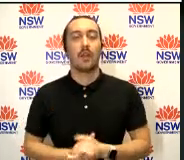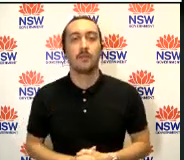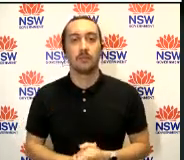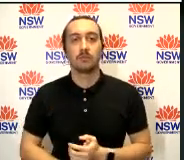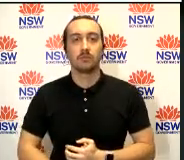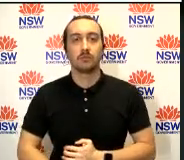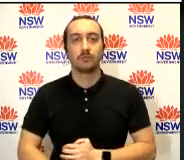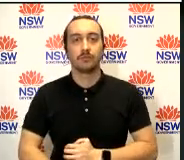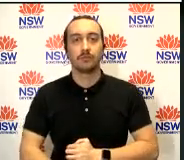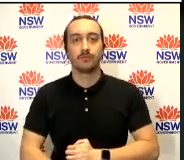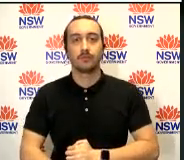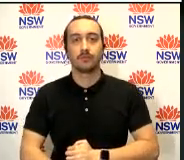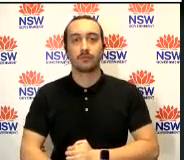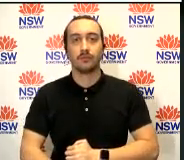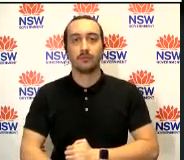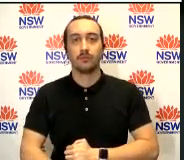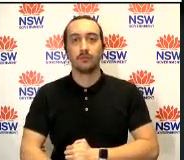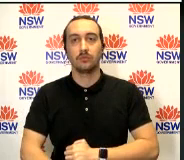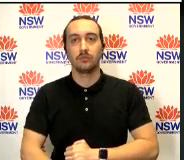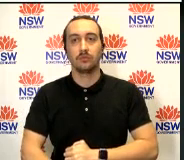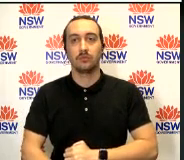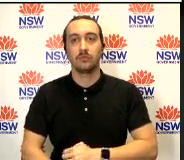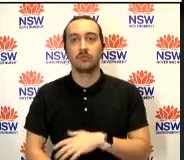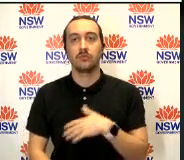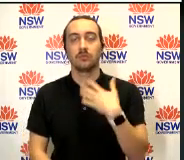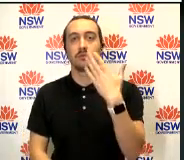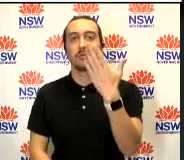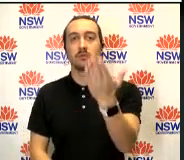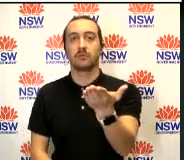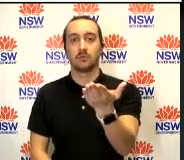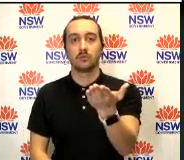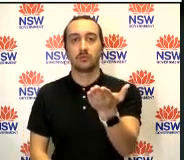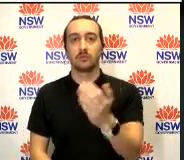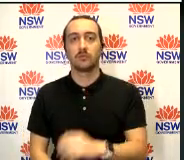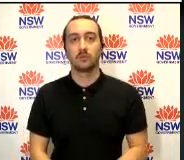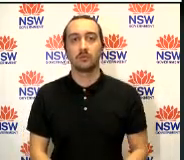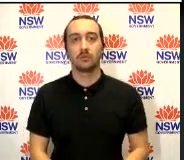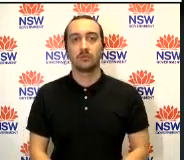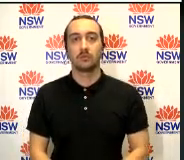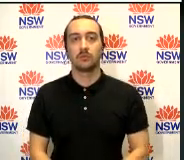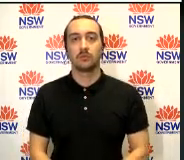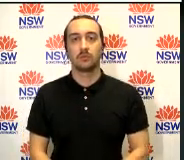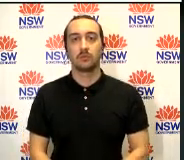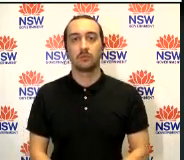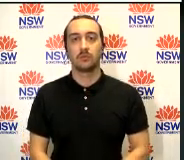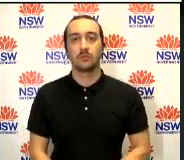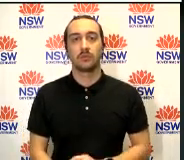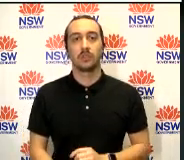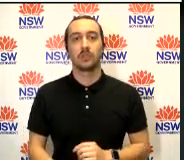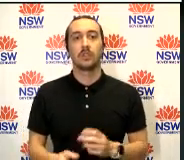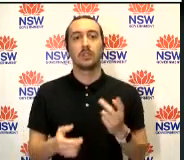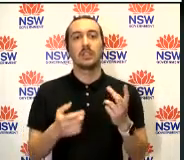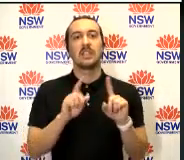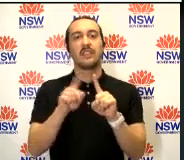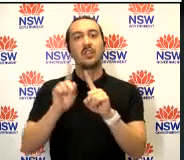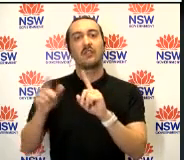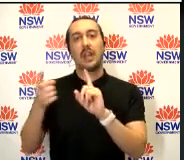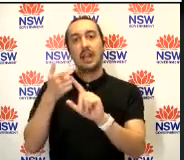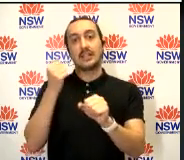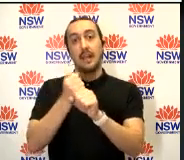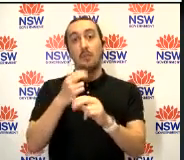As you can see here, there are a couple of examples of work positioning systems involving total restraint system and rope access